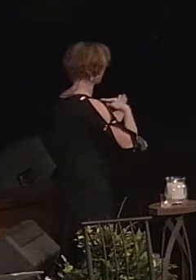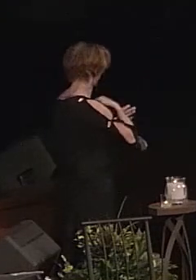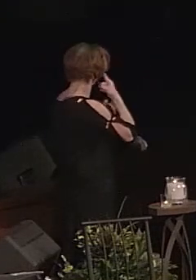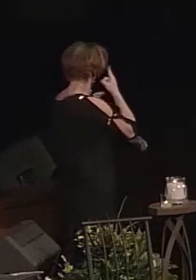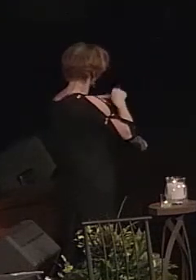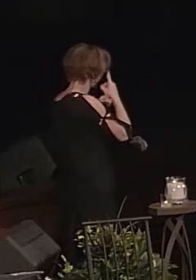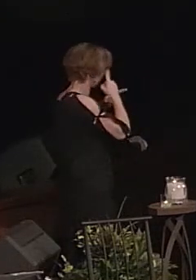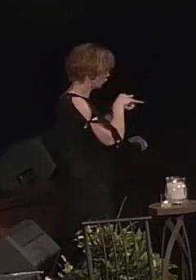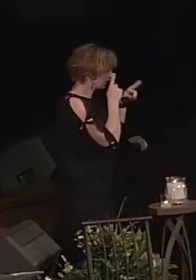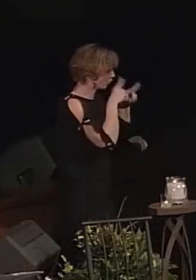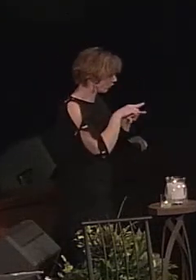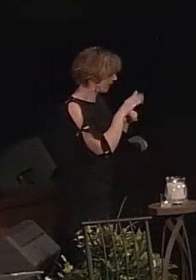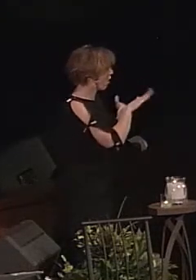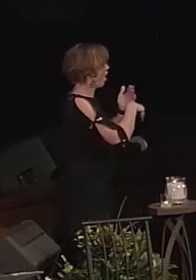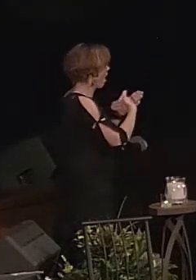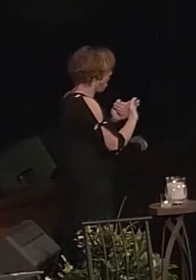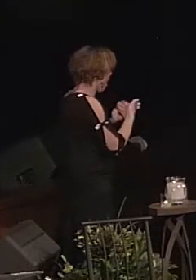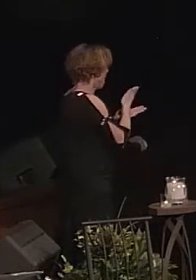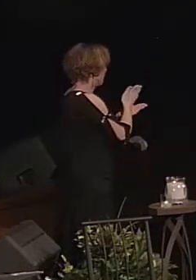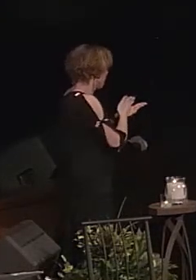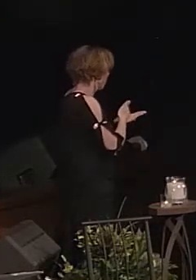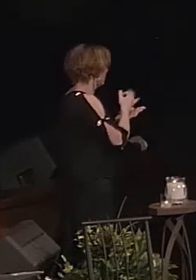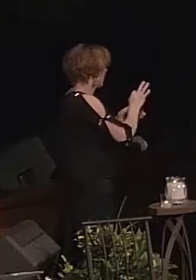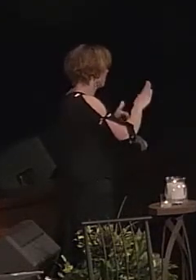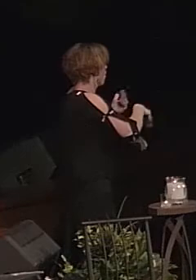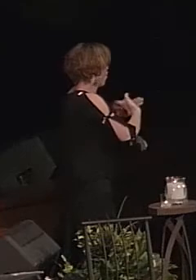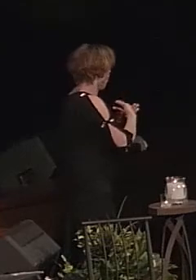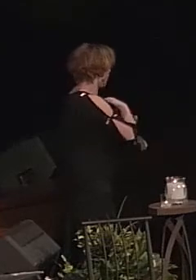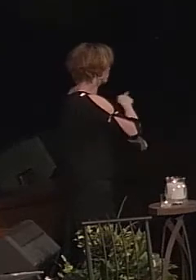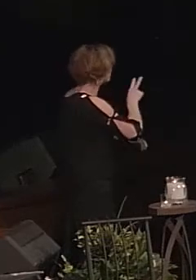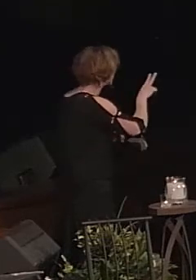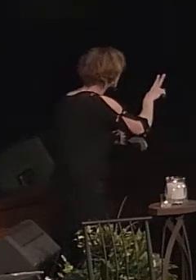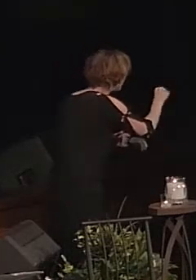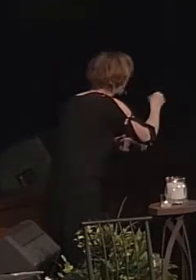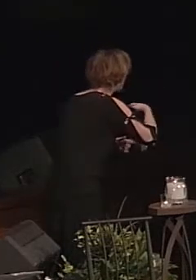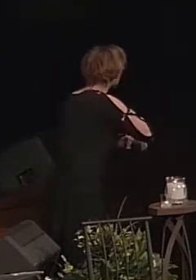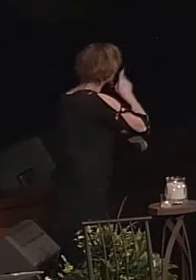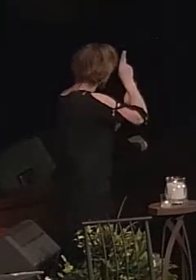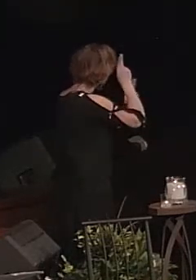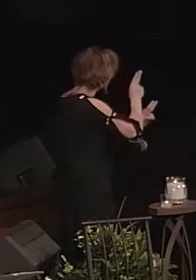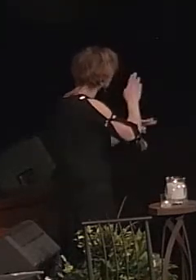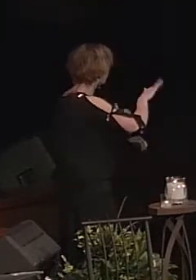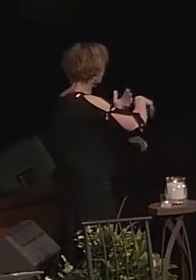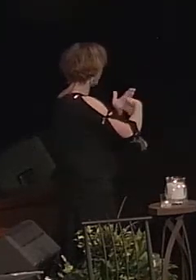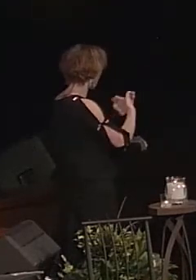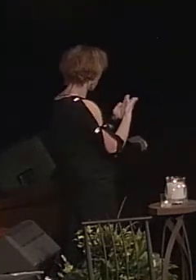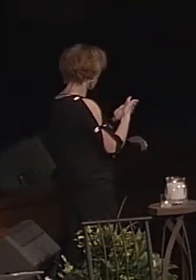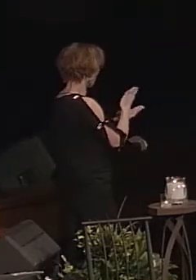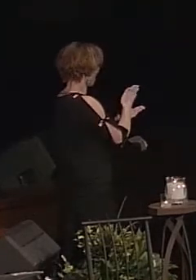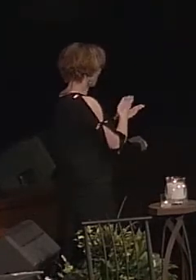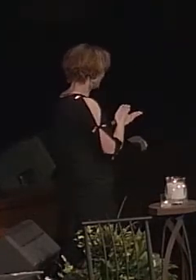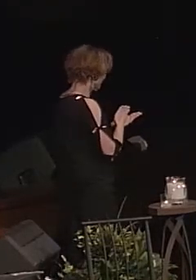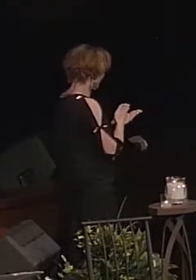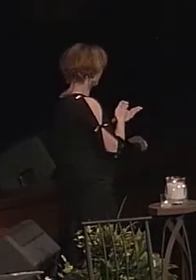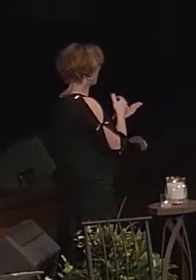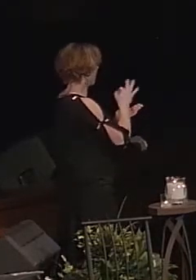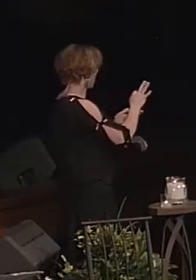every aspect of religion. We just honor that mystical aspect in all faiths.